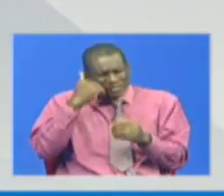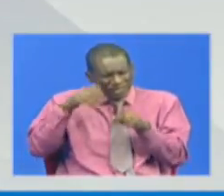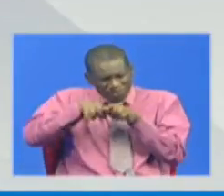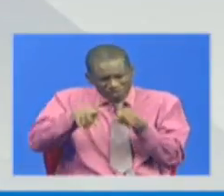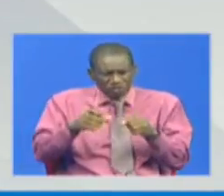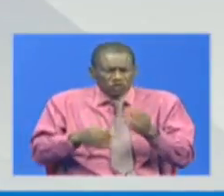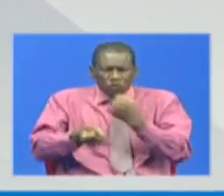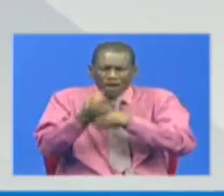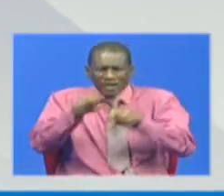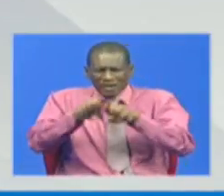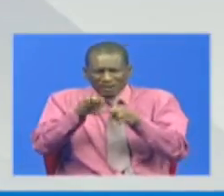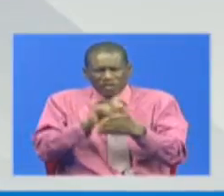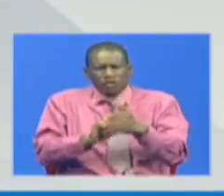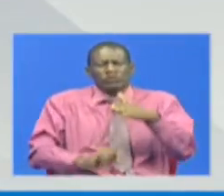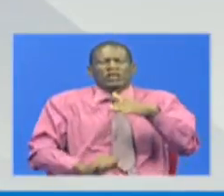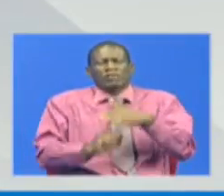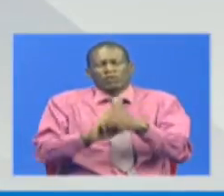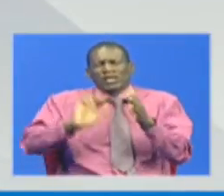in supporting local manufacturing?